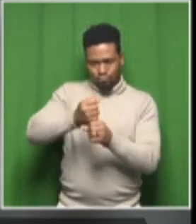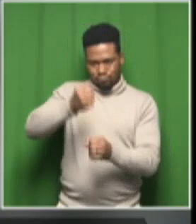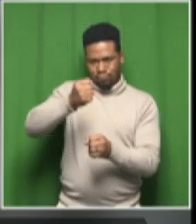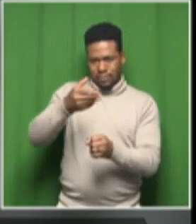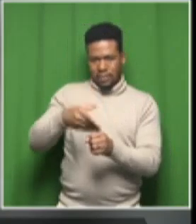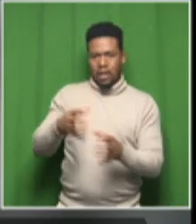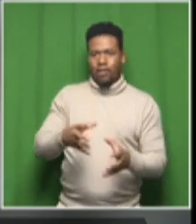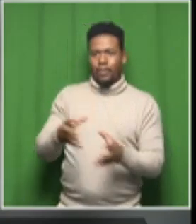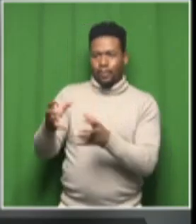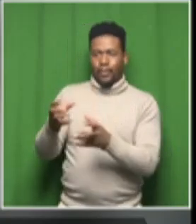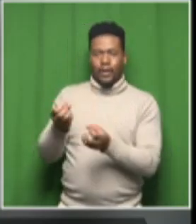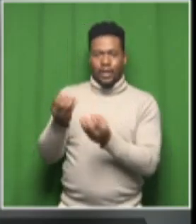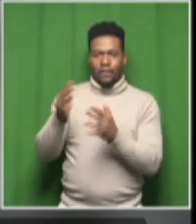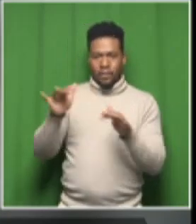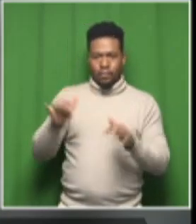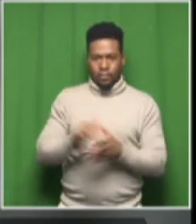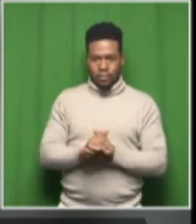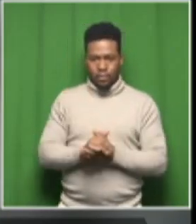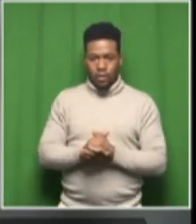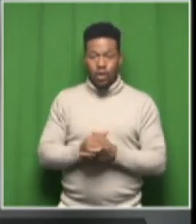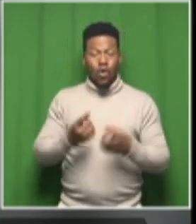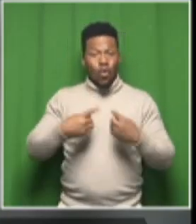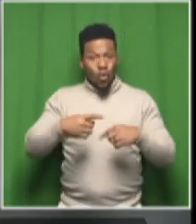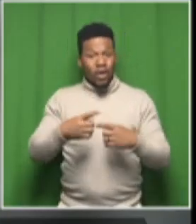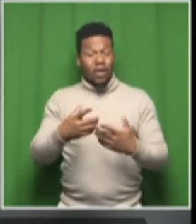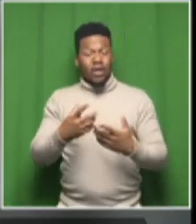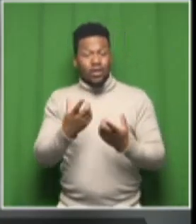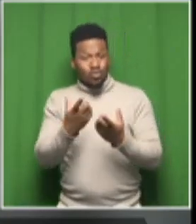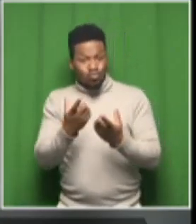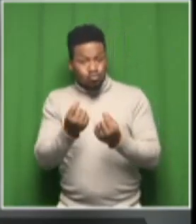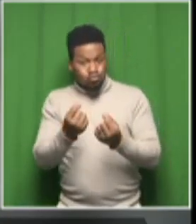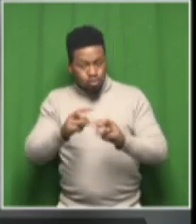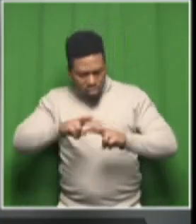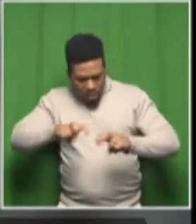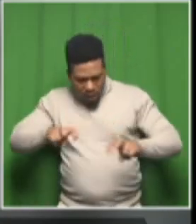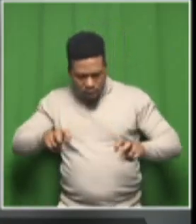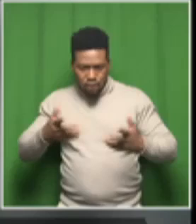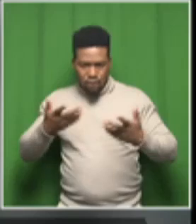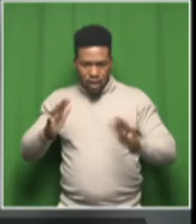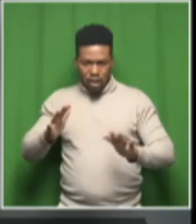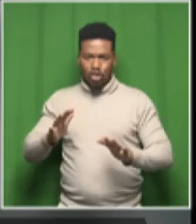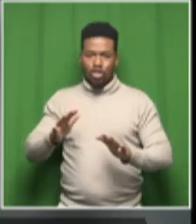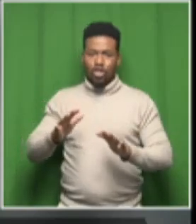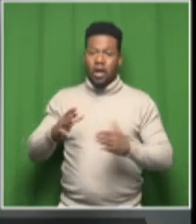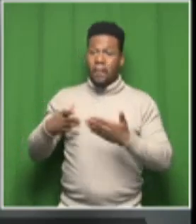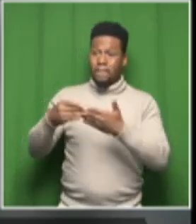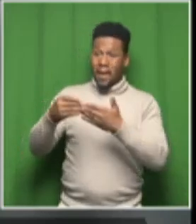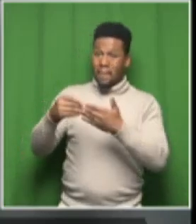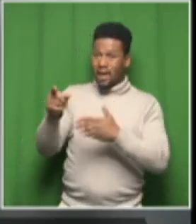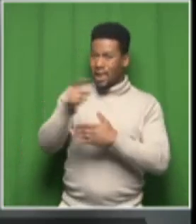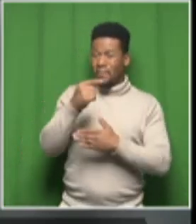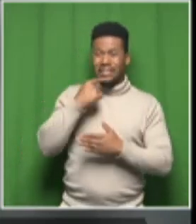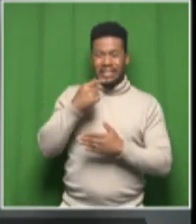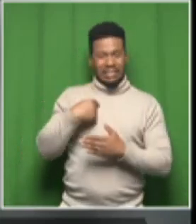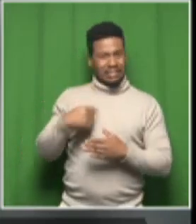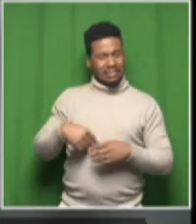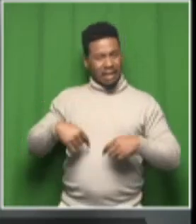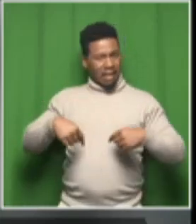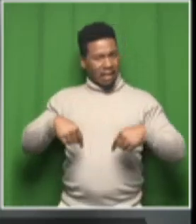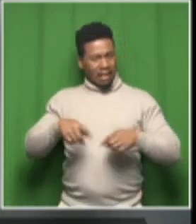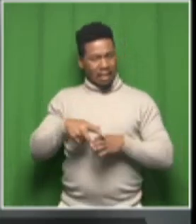the Consumer Goods Council of South Africa, we did a survey amongst their members, and they've said that they are hesitant to donate large amounts of